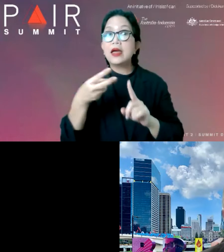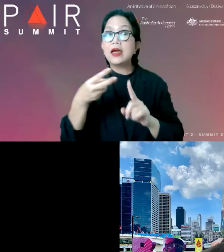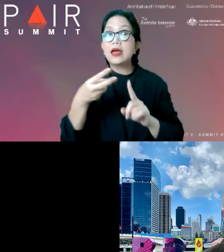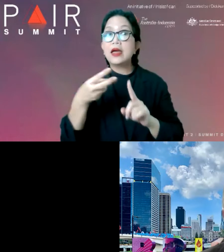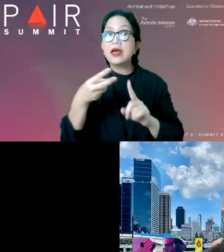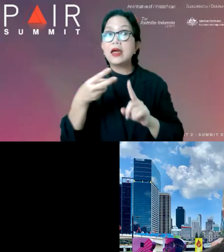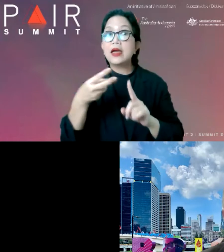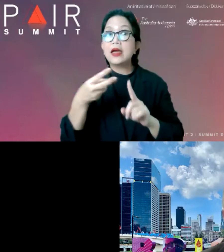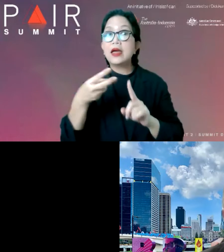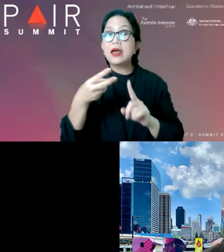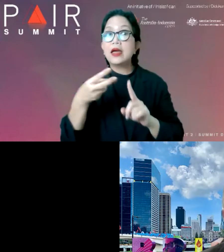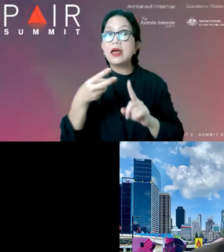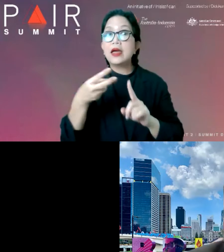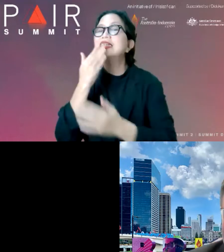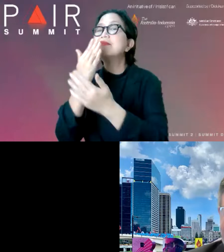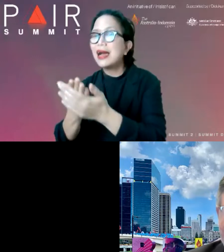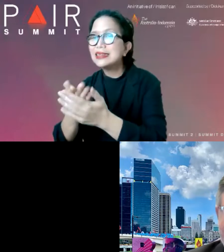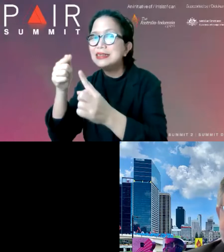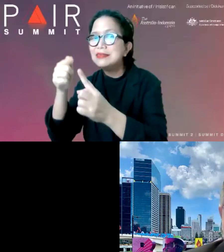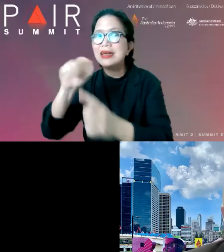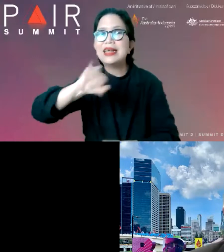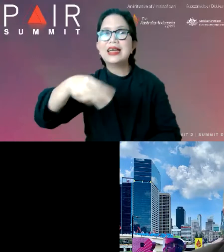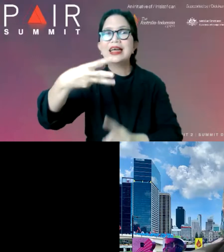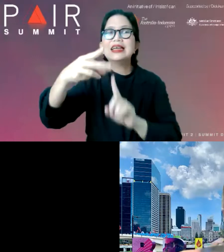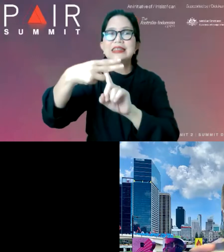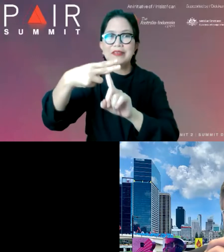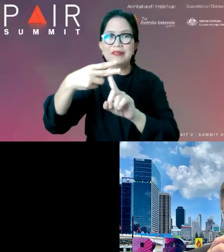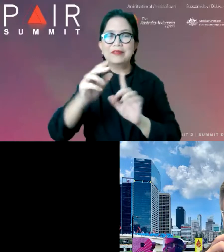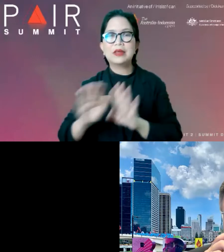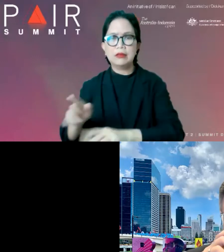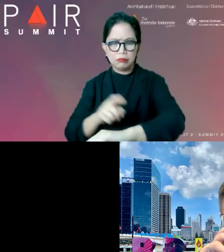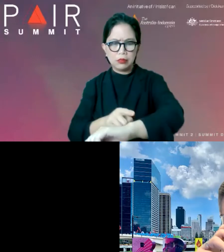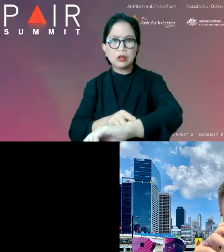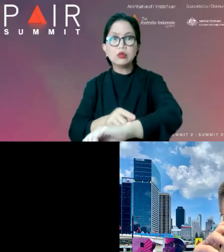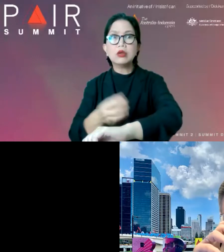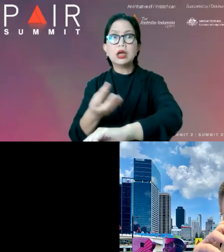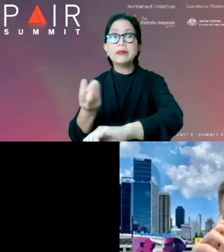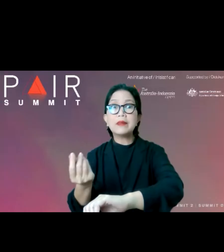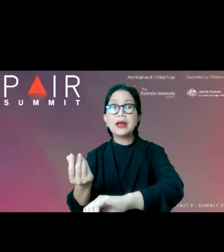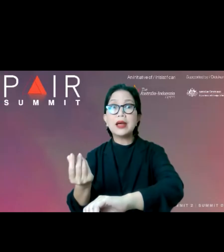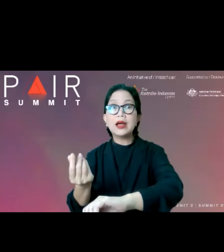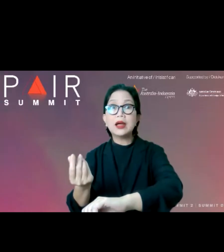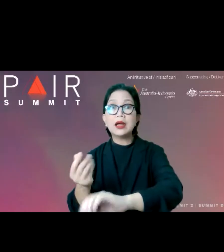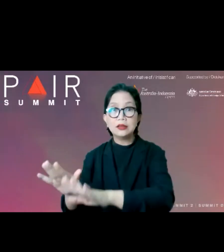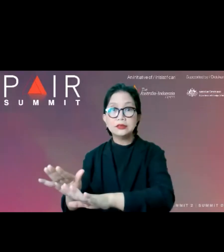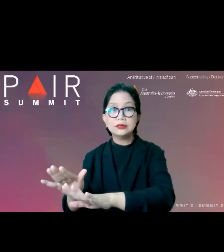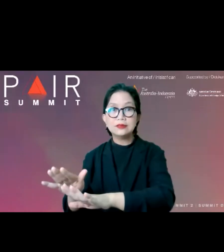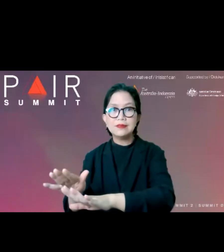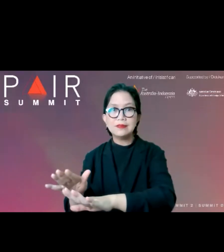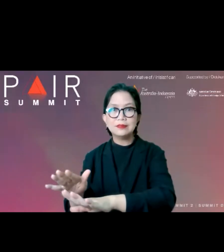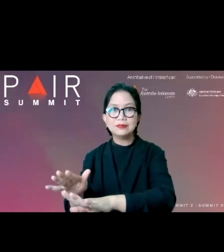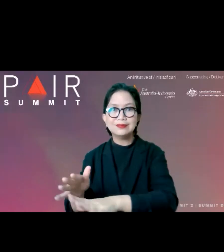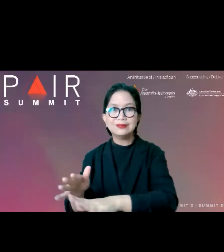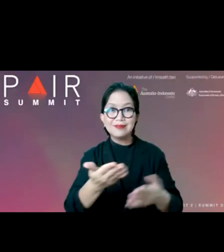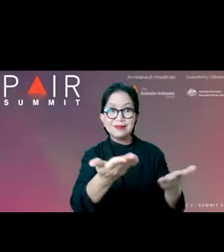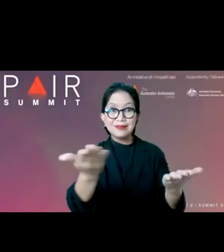Time we have. And yes, thank you for answering the question, Panellists, in the Q&A. And yes, the Q&A is open,